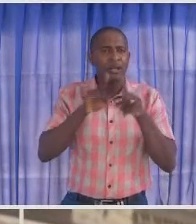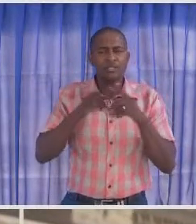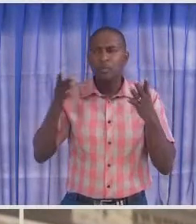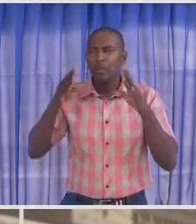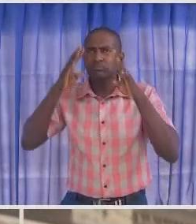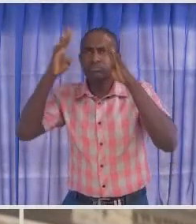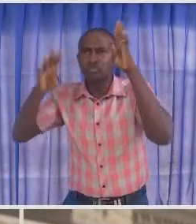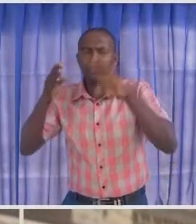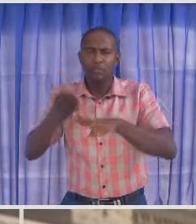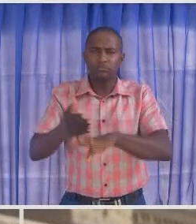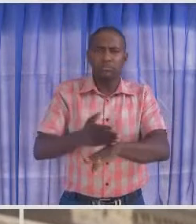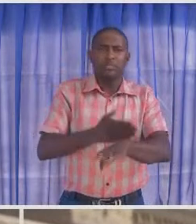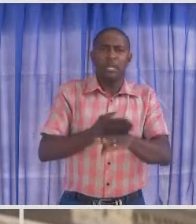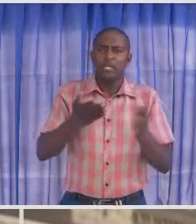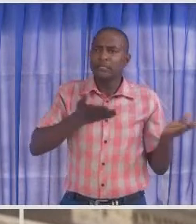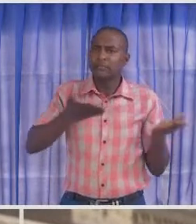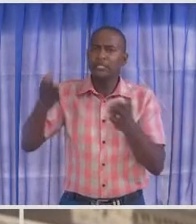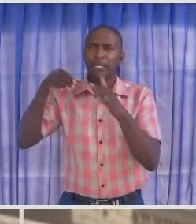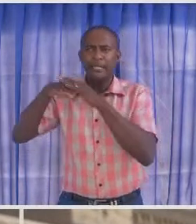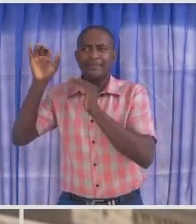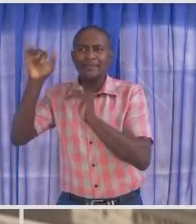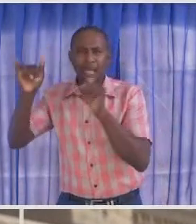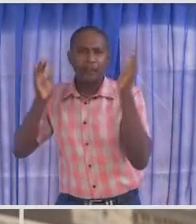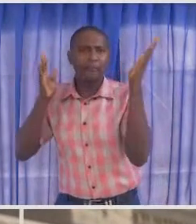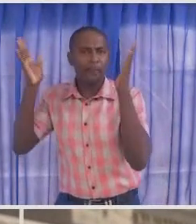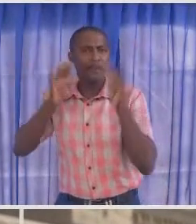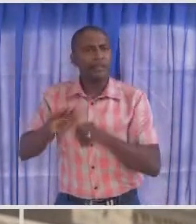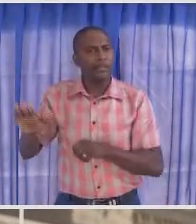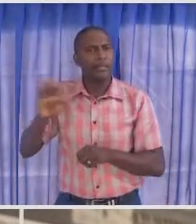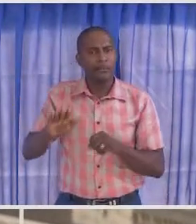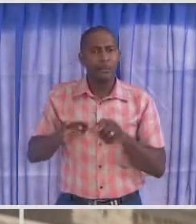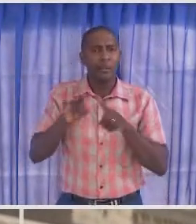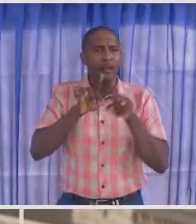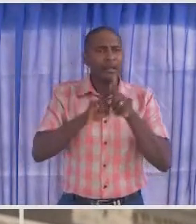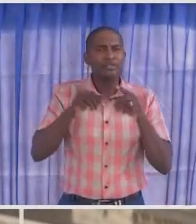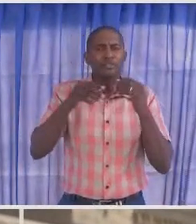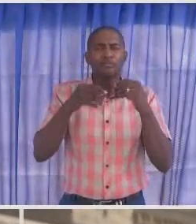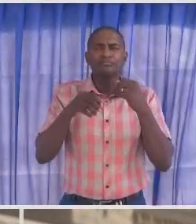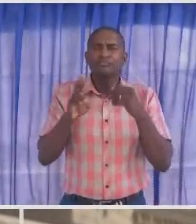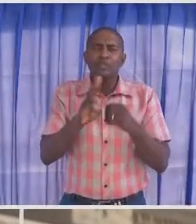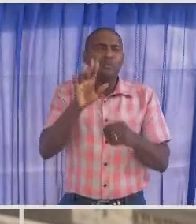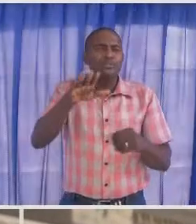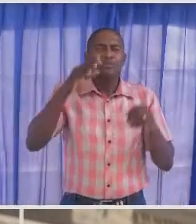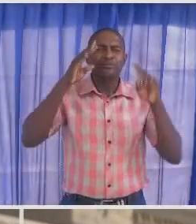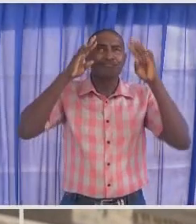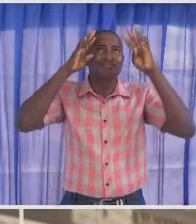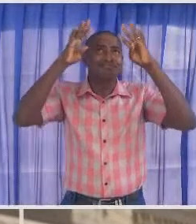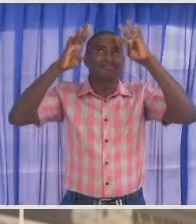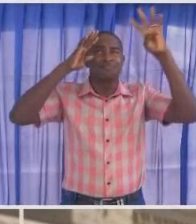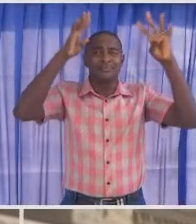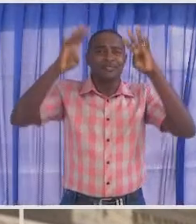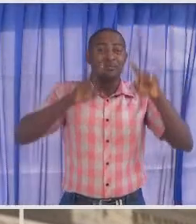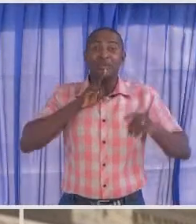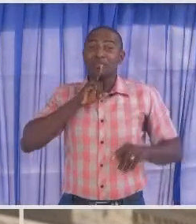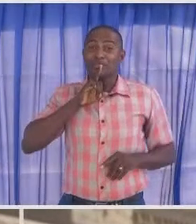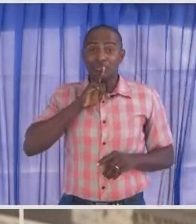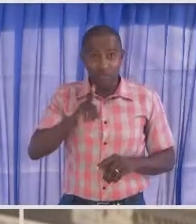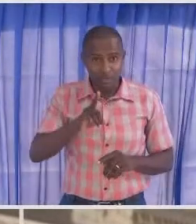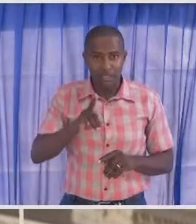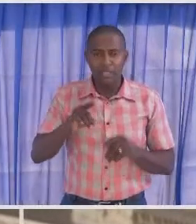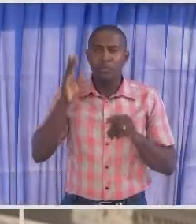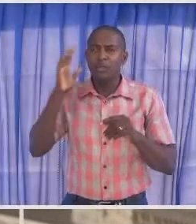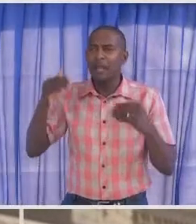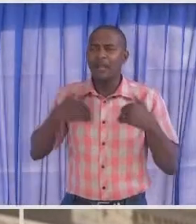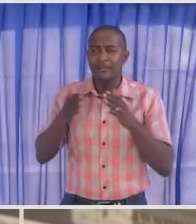can take to market, and how to expand the market, use your creativity and imagination, and to see how we can ensure that there's a